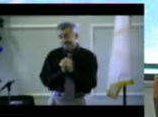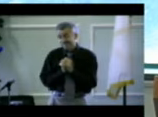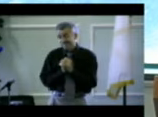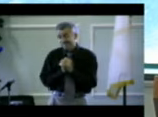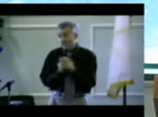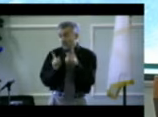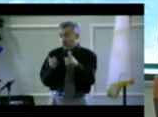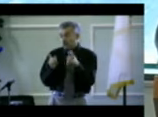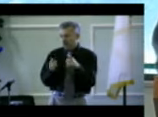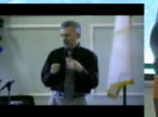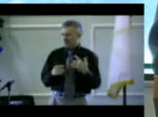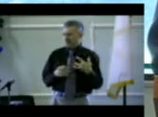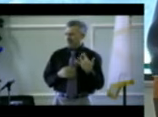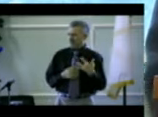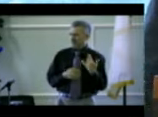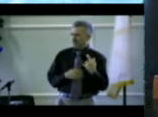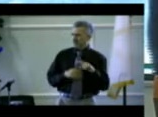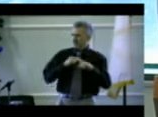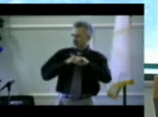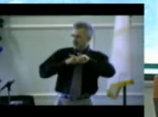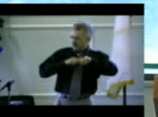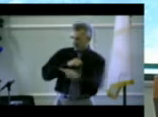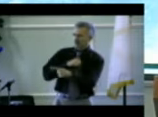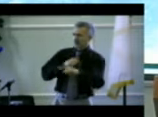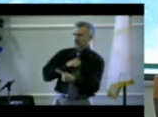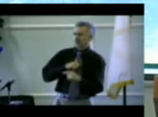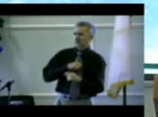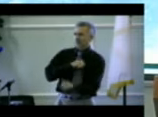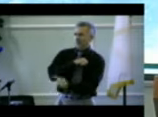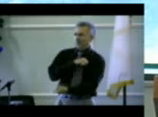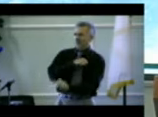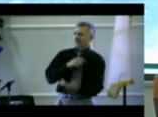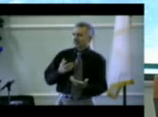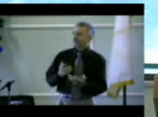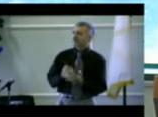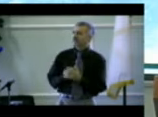Could you be resentful that someone has something that you feel you deserve?